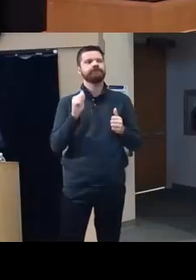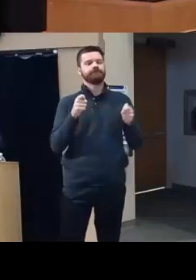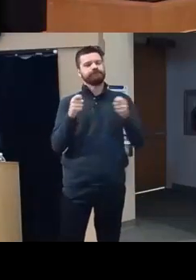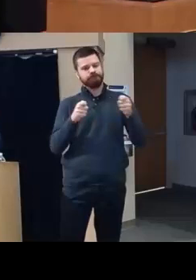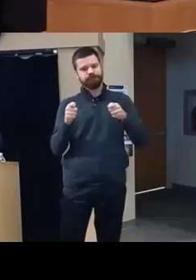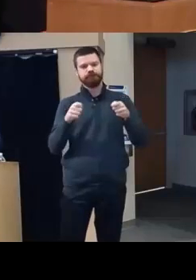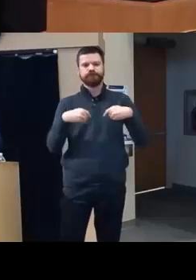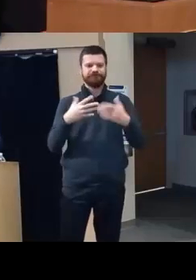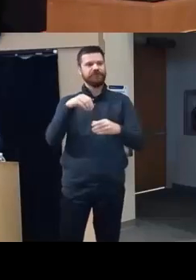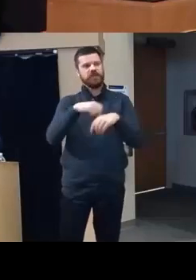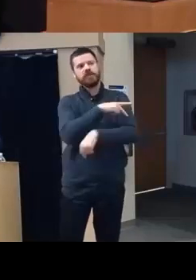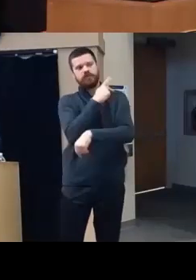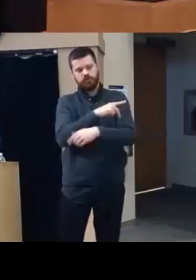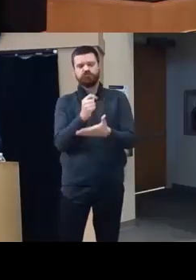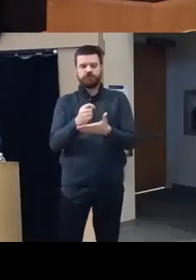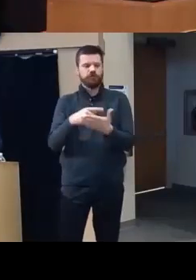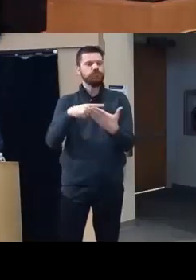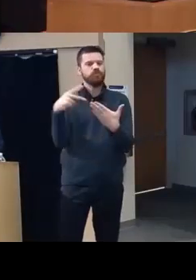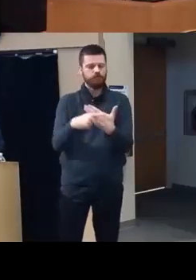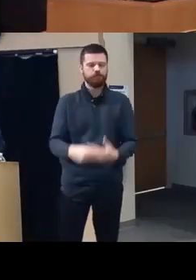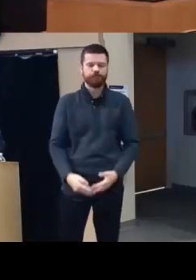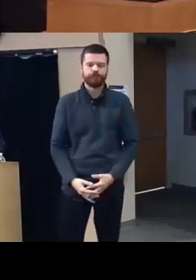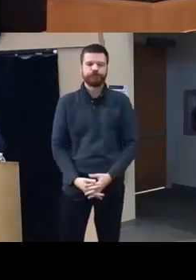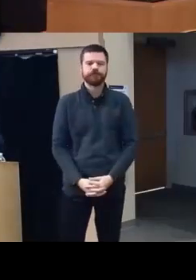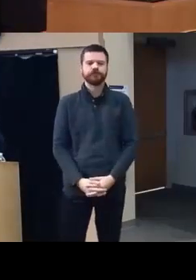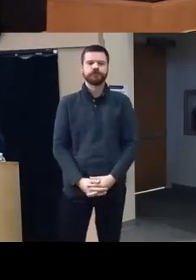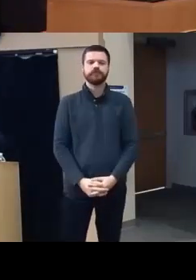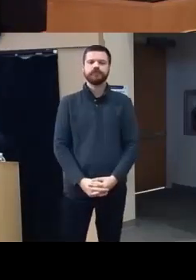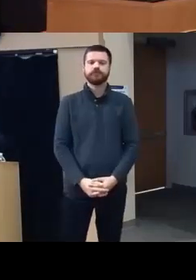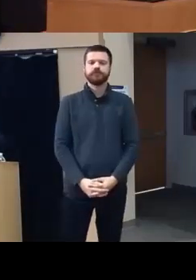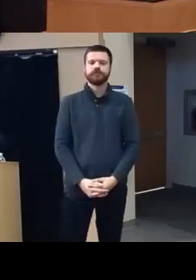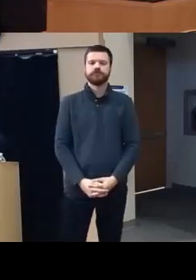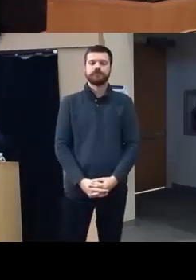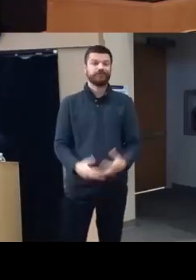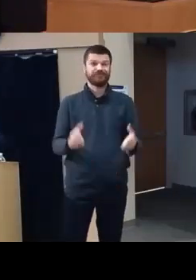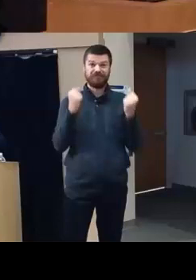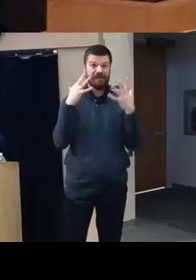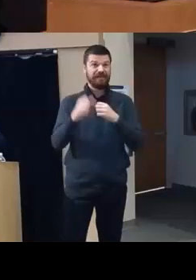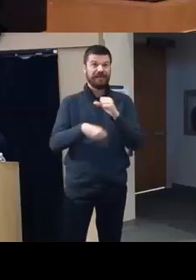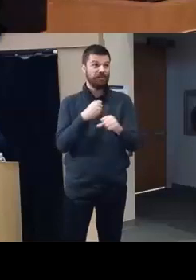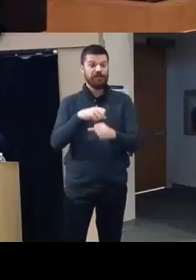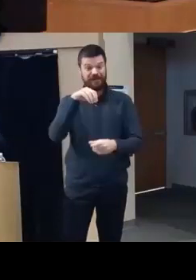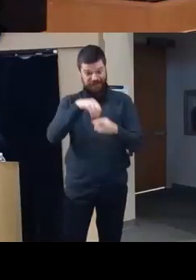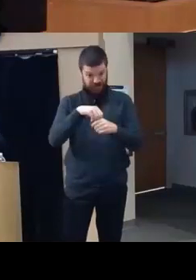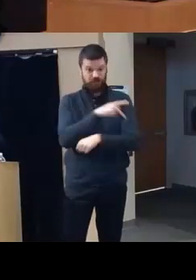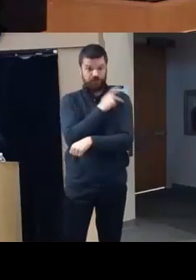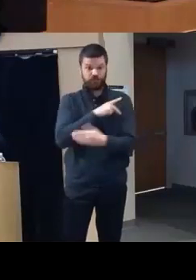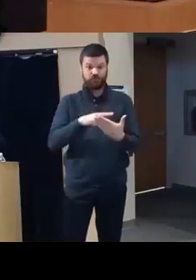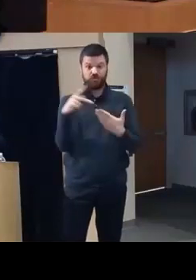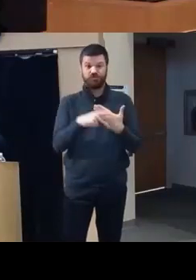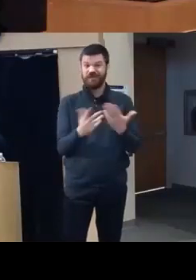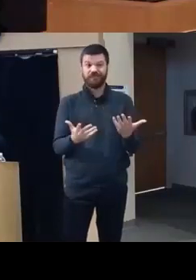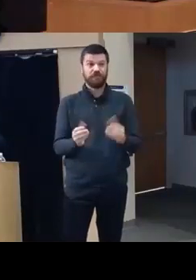administrated inpatient addiction treatment programs. And for many, many years in inpatient programs, there was